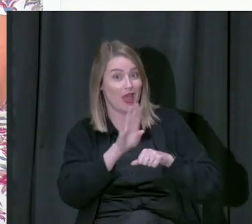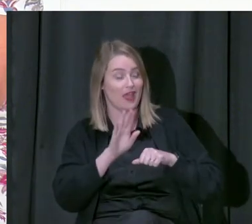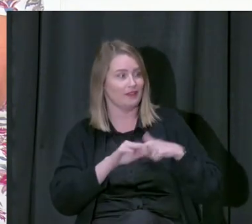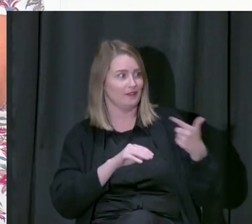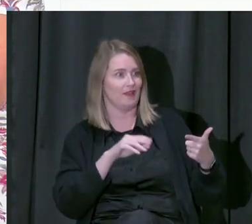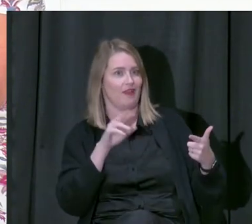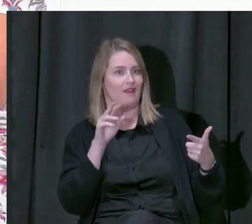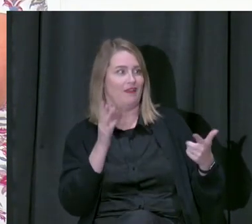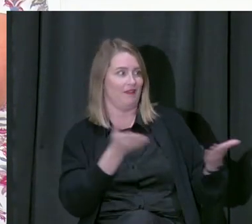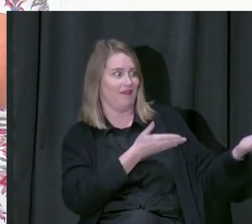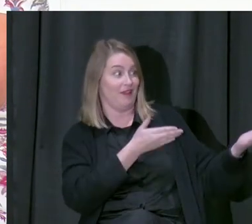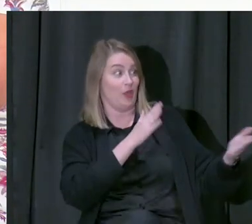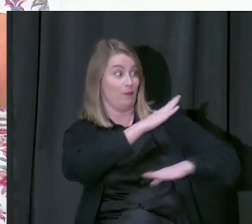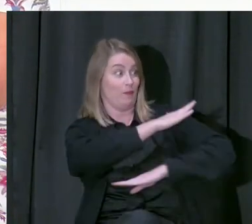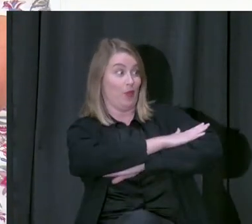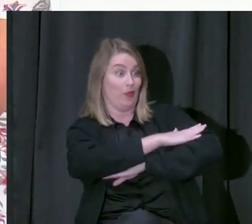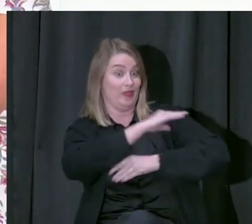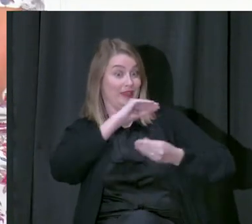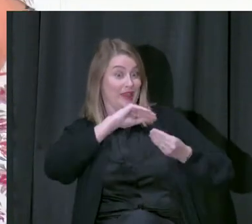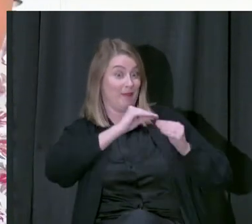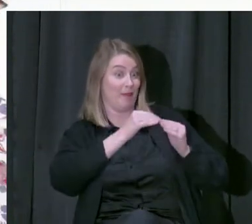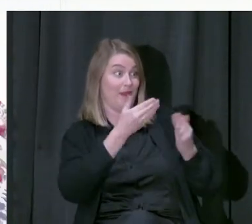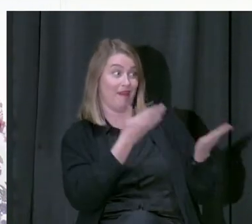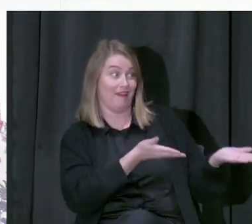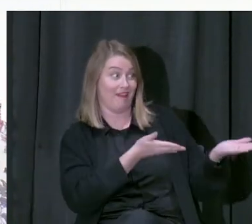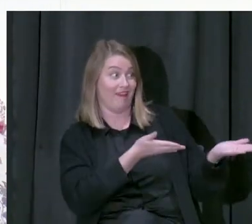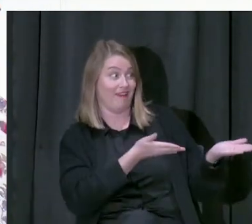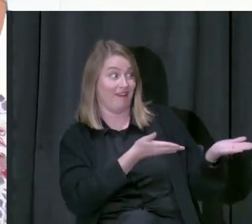on the spot. And your booth number on the floor?